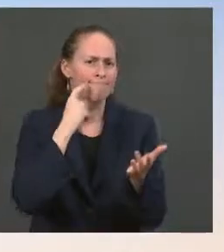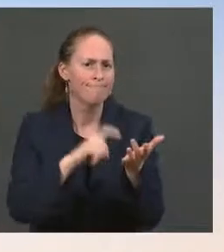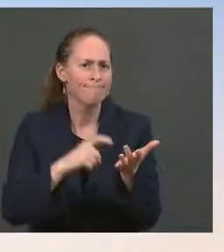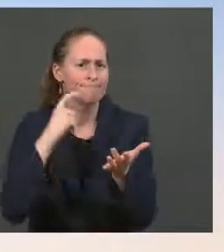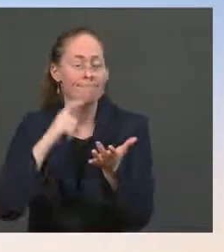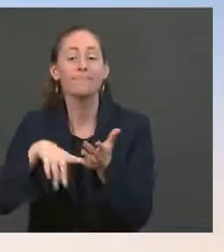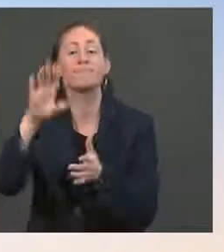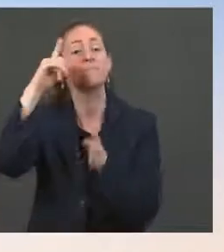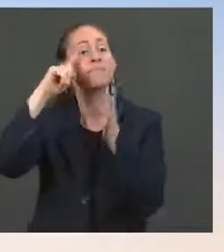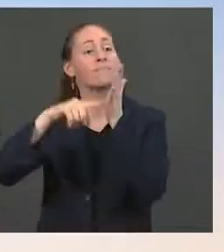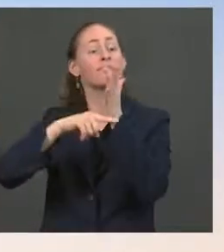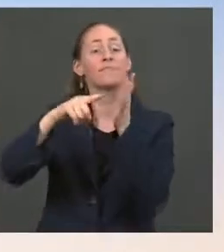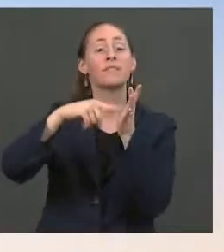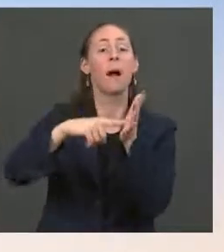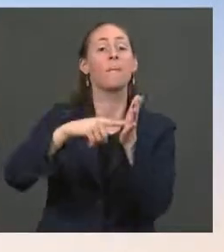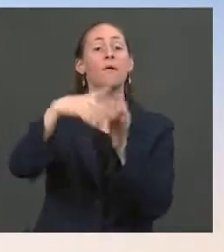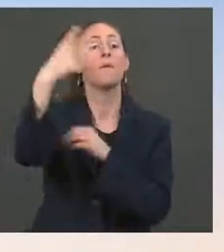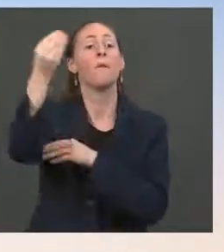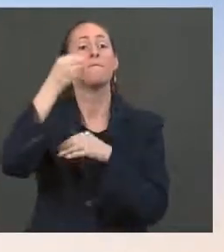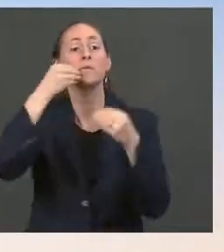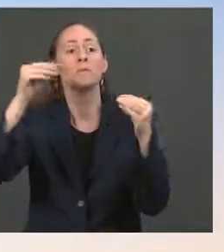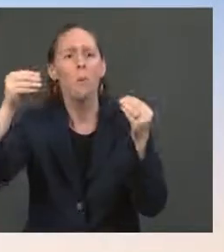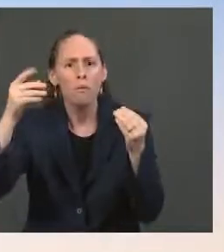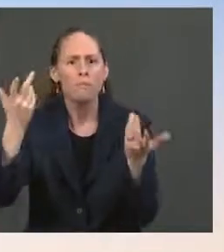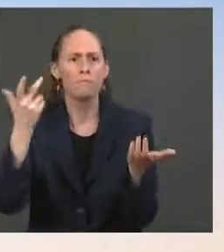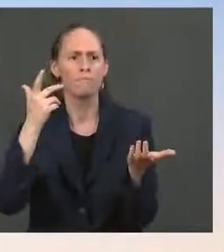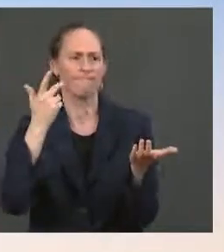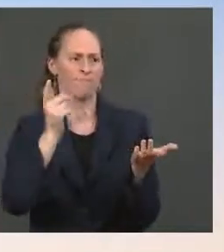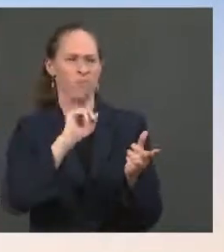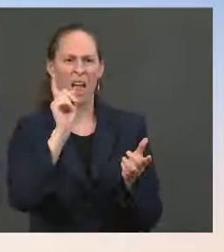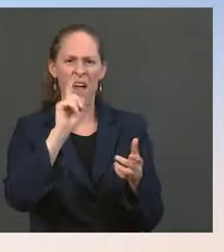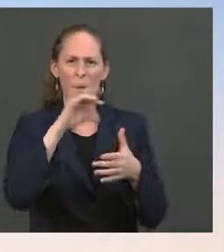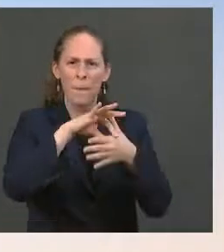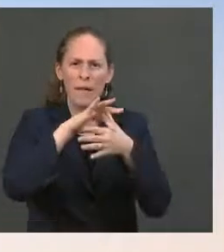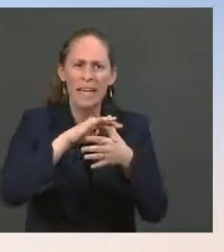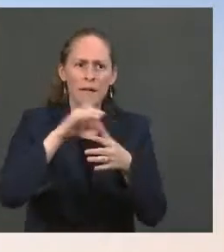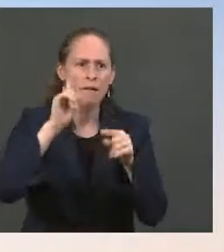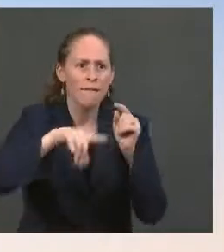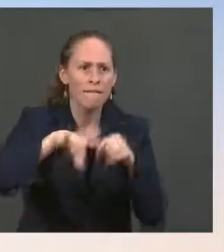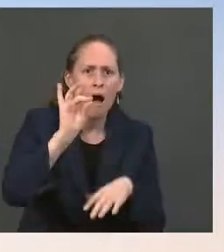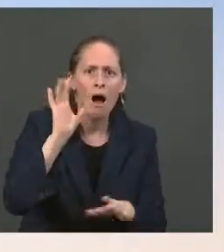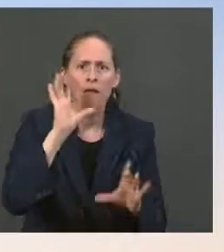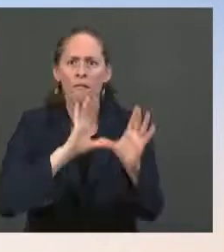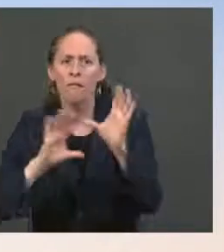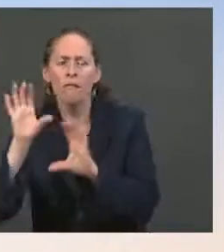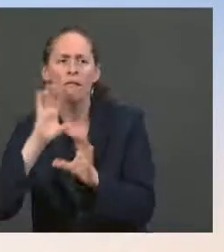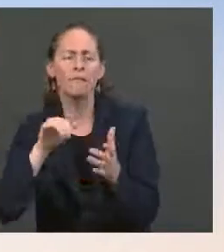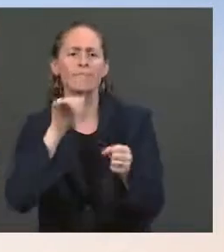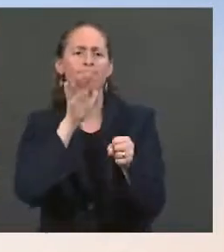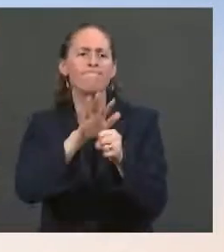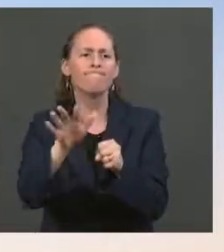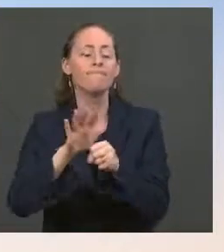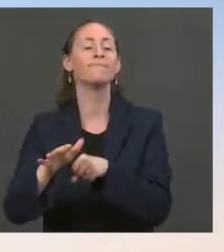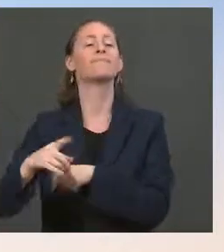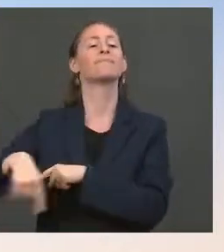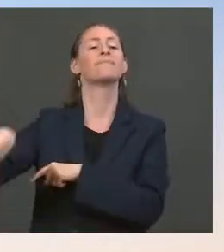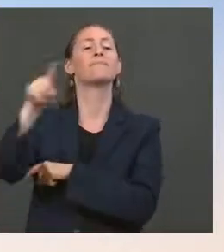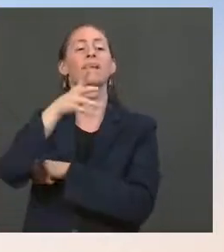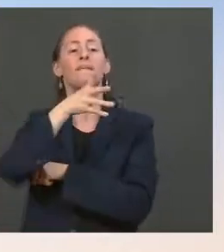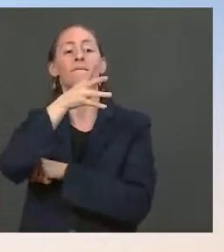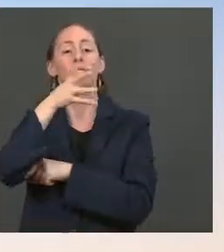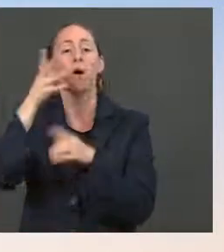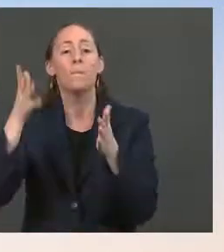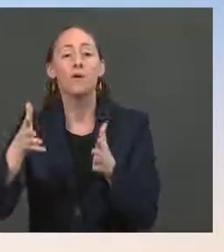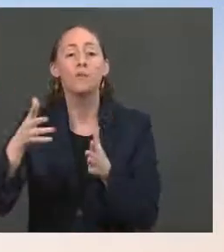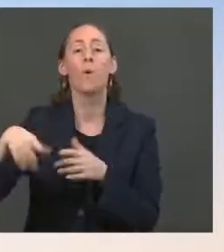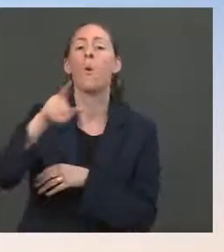and other products to feed their families. We also know farmers and ranchers are losing money when they sell their livestock to the processing plant. Consumers are paying